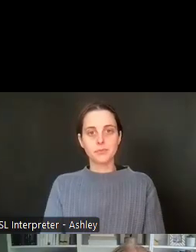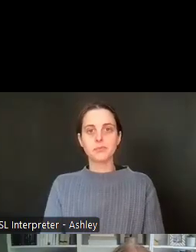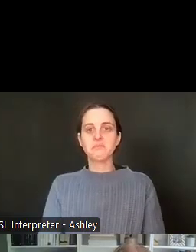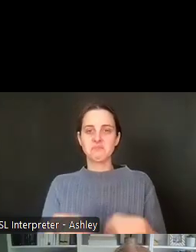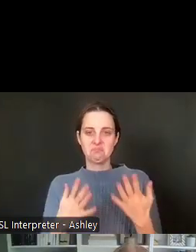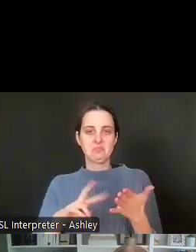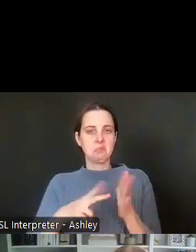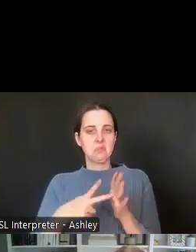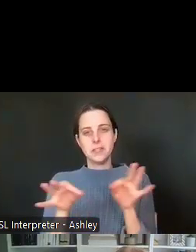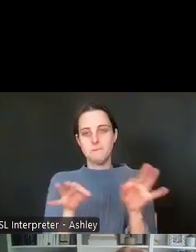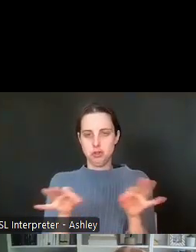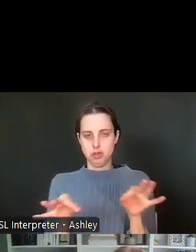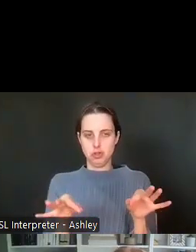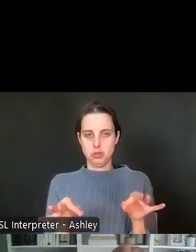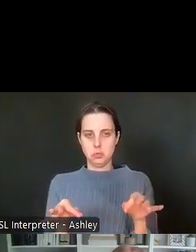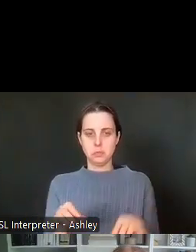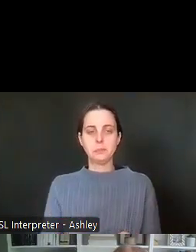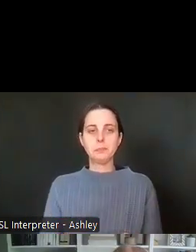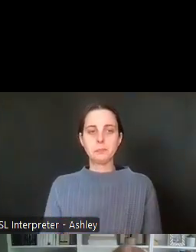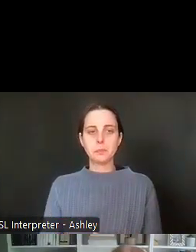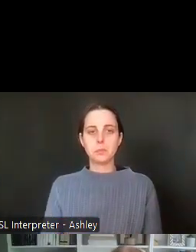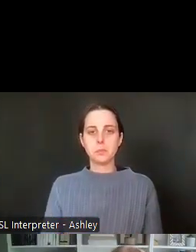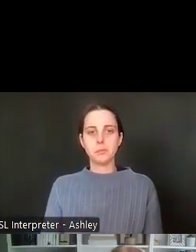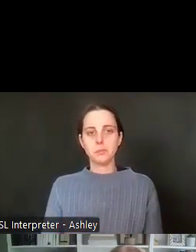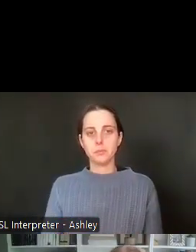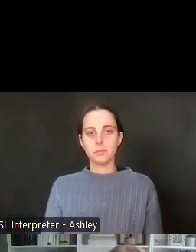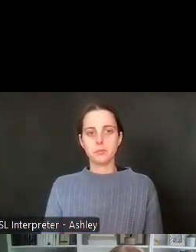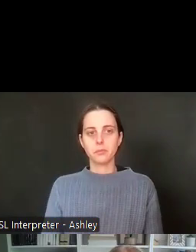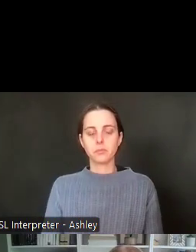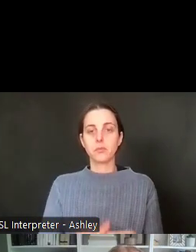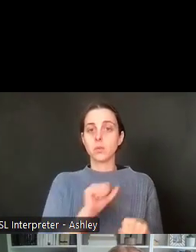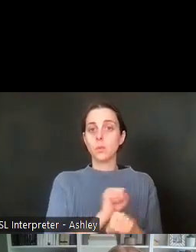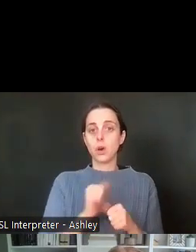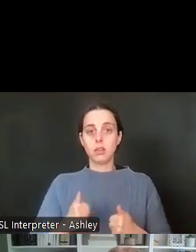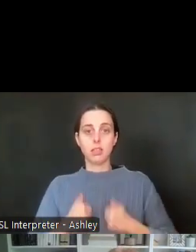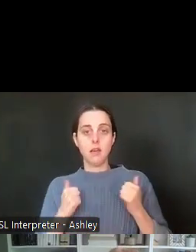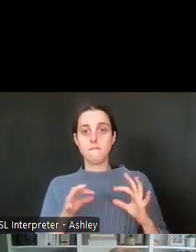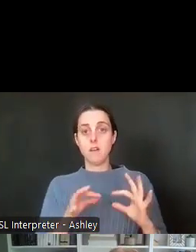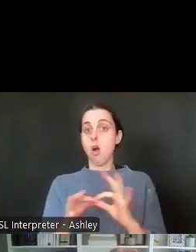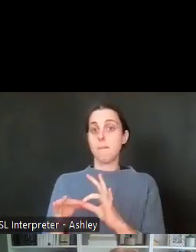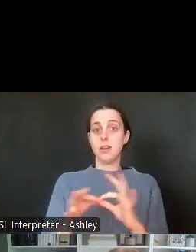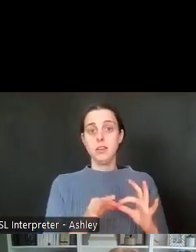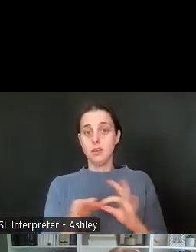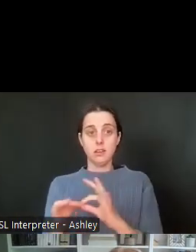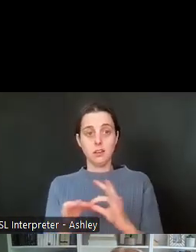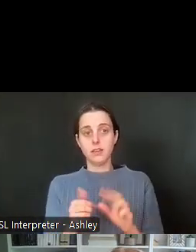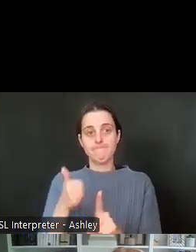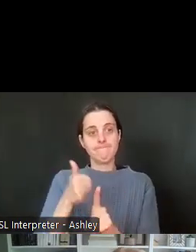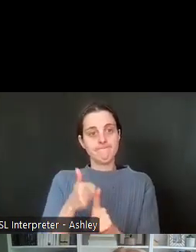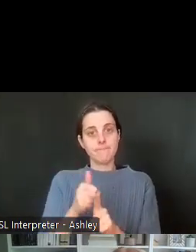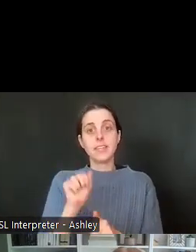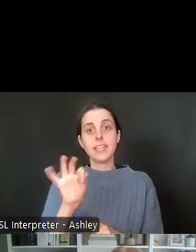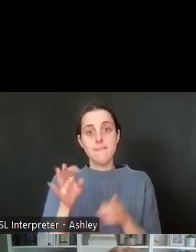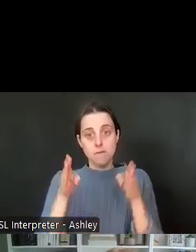of work-life harmony. This one says that work-life harmony is when an individual is able